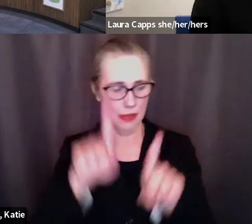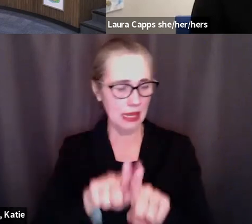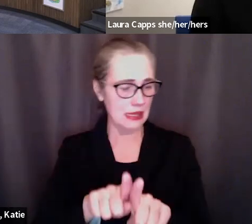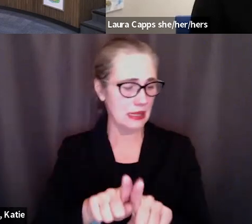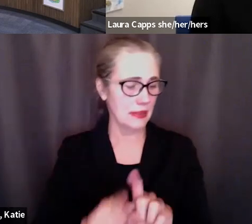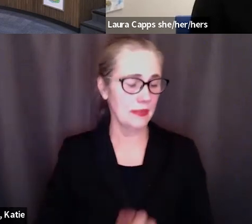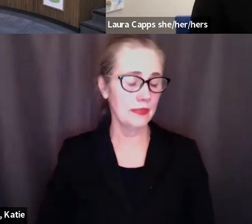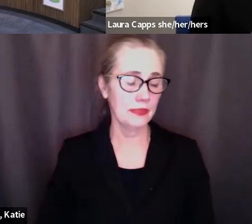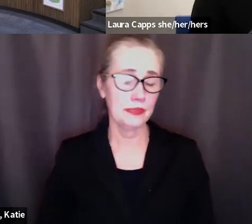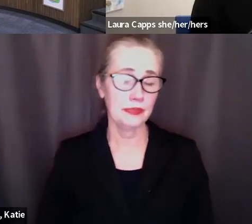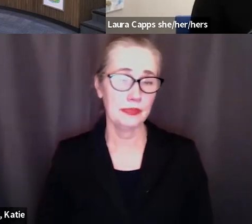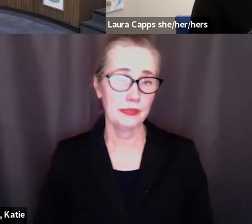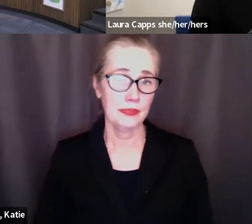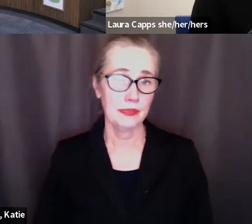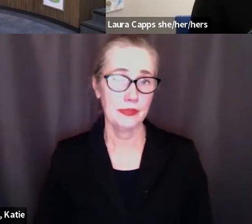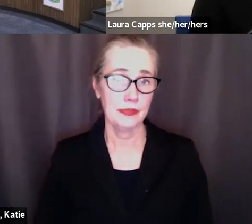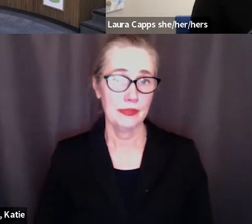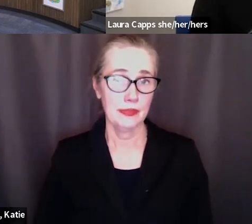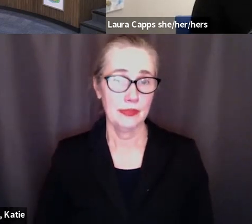unanimously